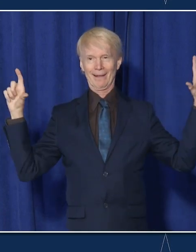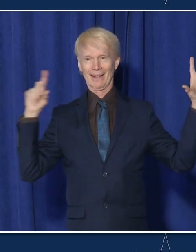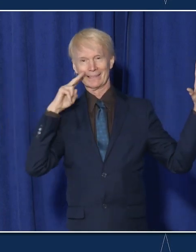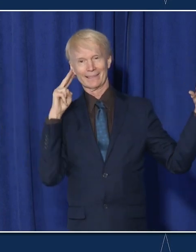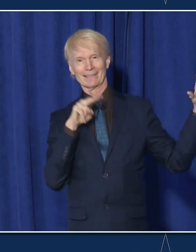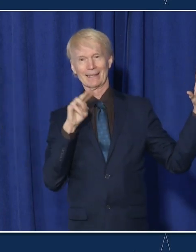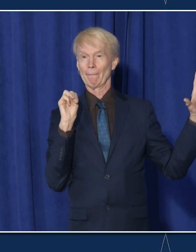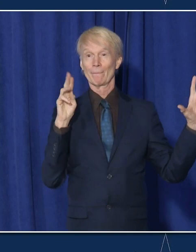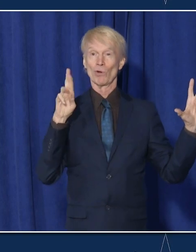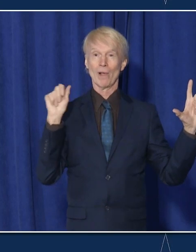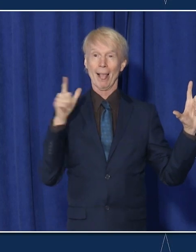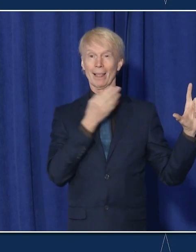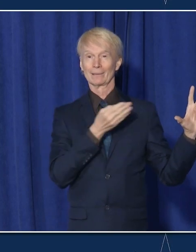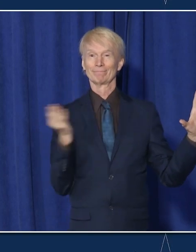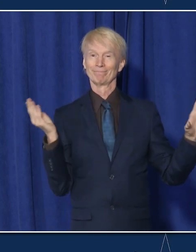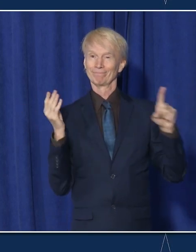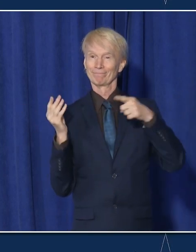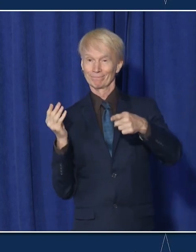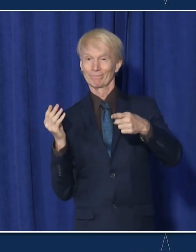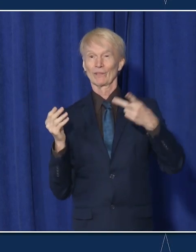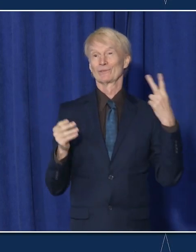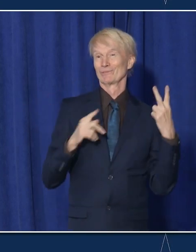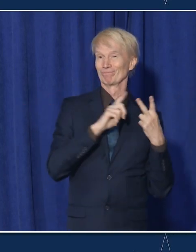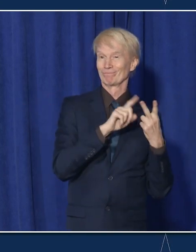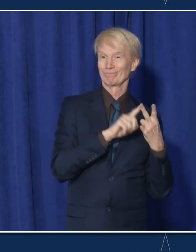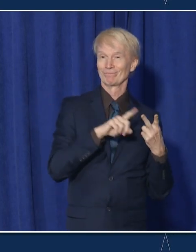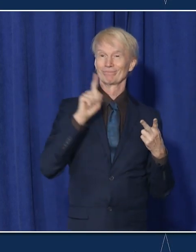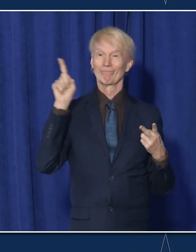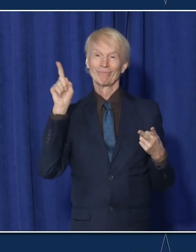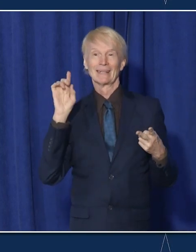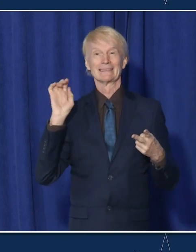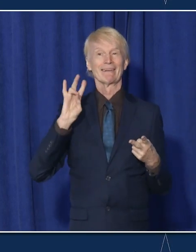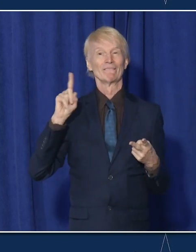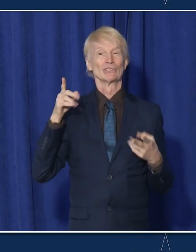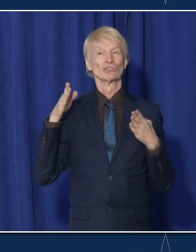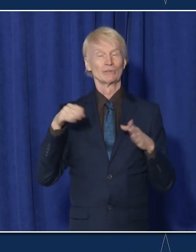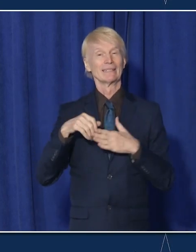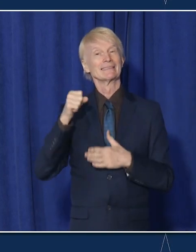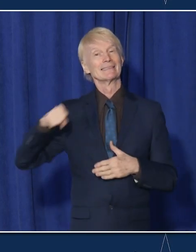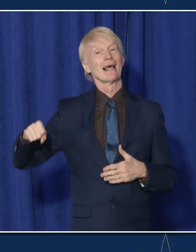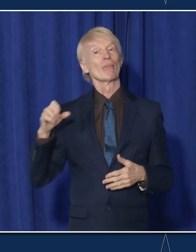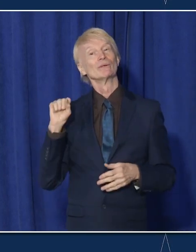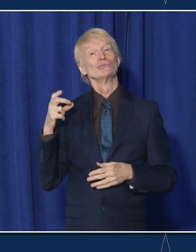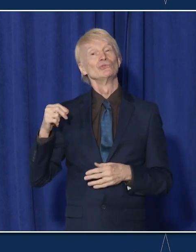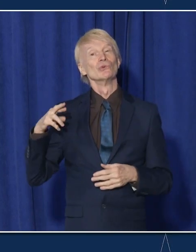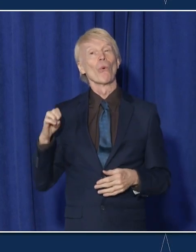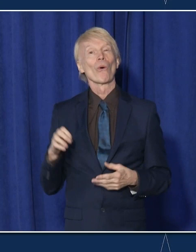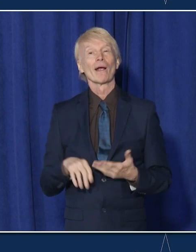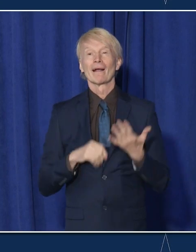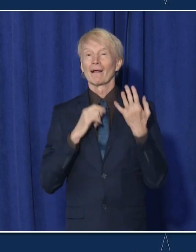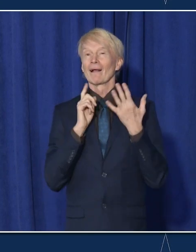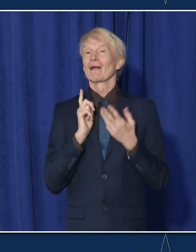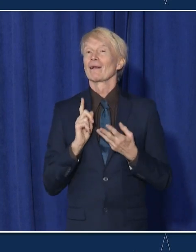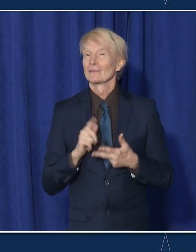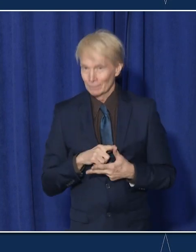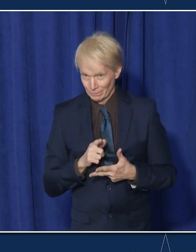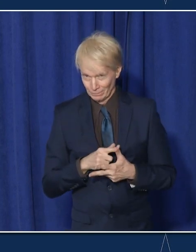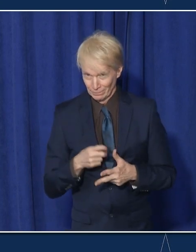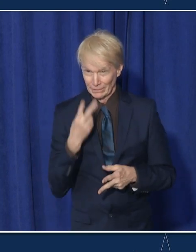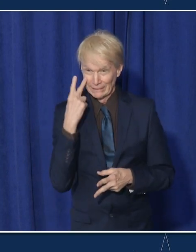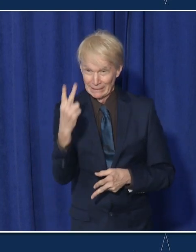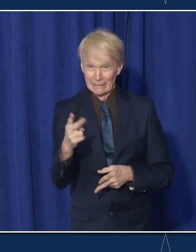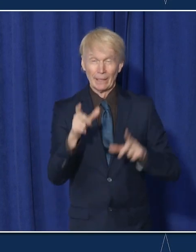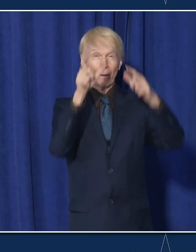happened. This is another one. This one's on East 71st in South Shore. And then finally, there are going to be street